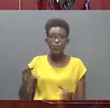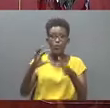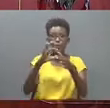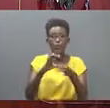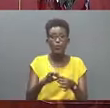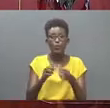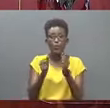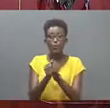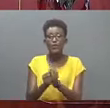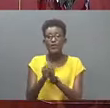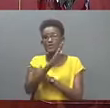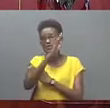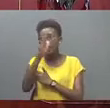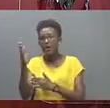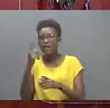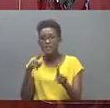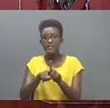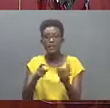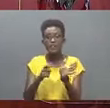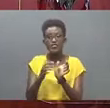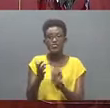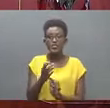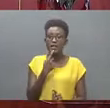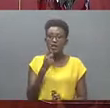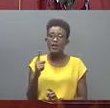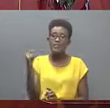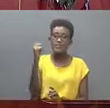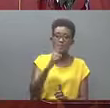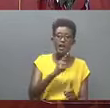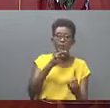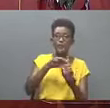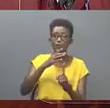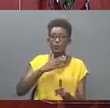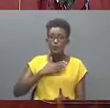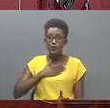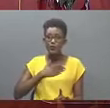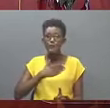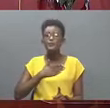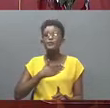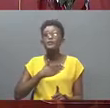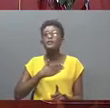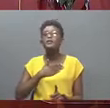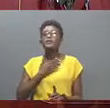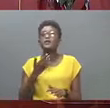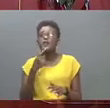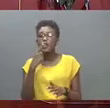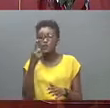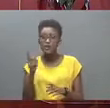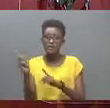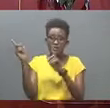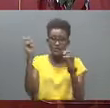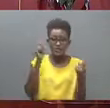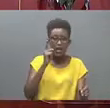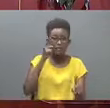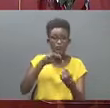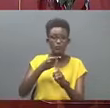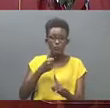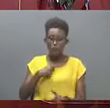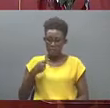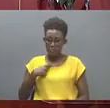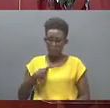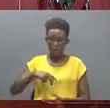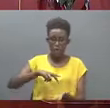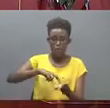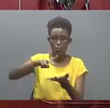And he said, come unto me. Vuga ngo nimuze. Come unto me. Nimuze. And I walked to him. Ndangije ndamusanga. I got